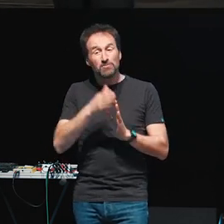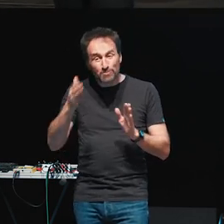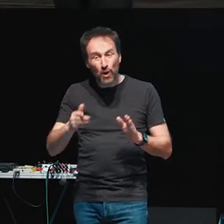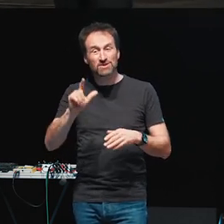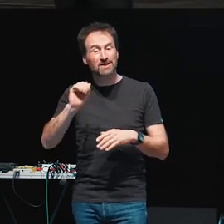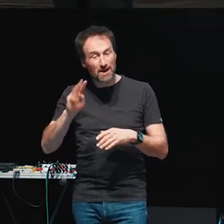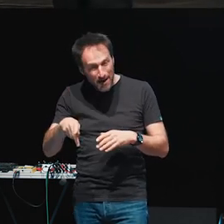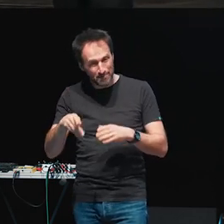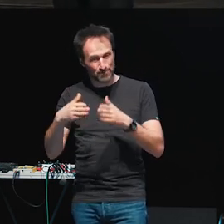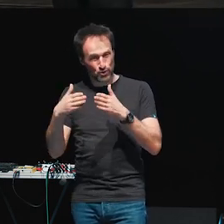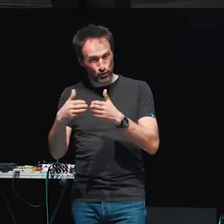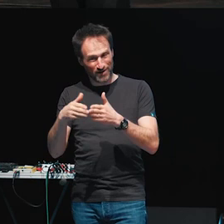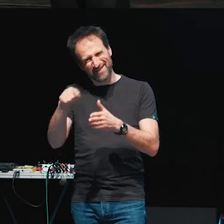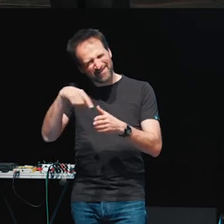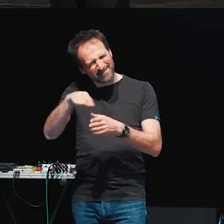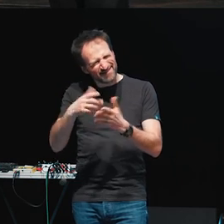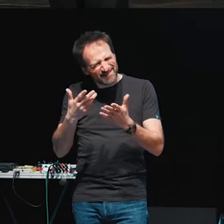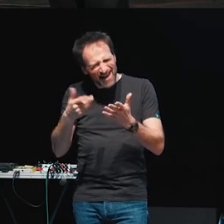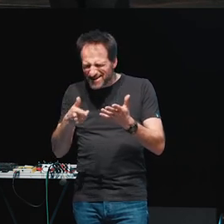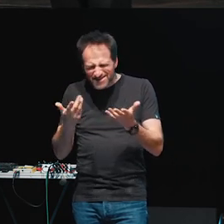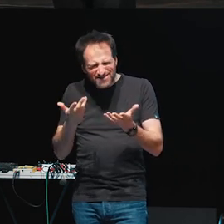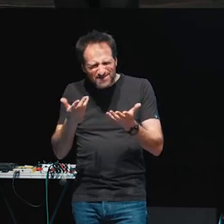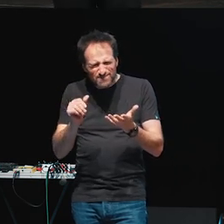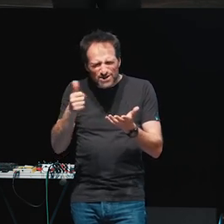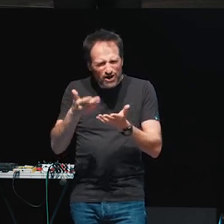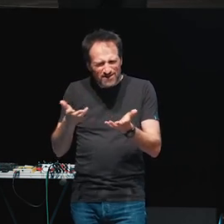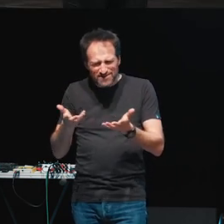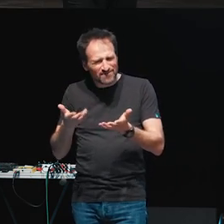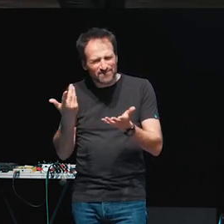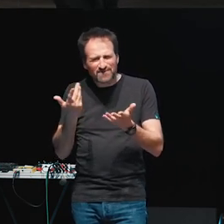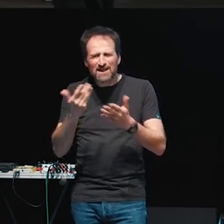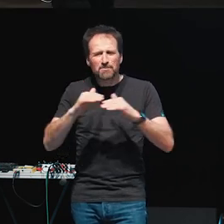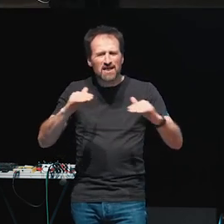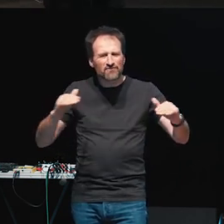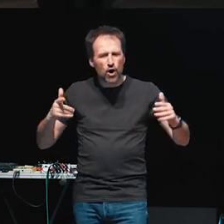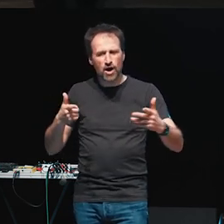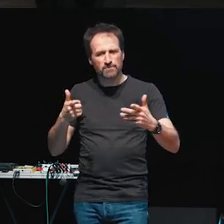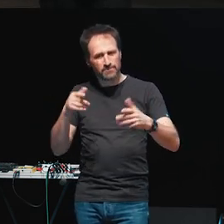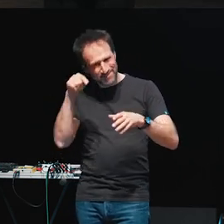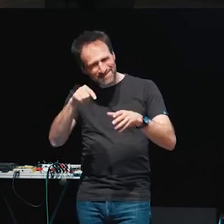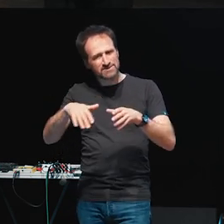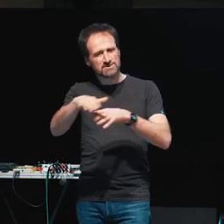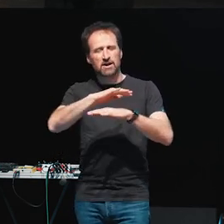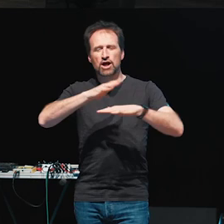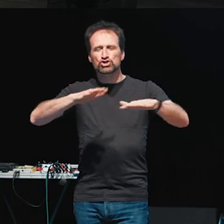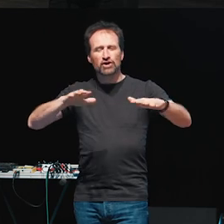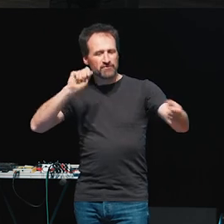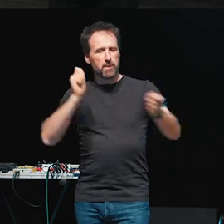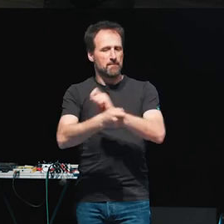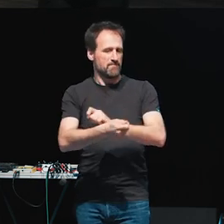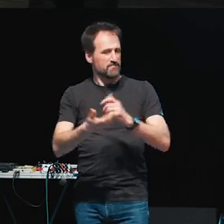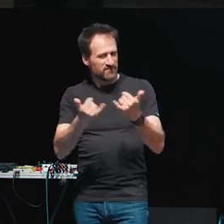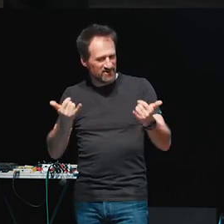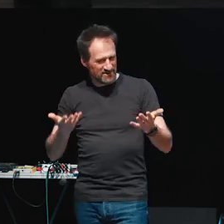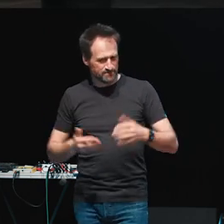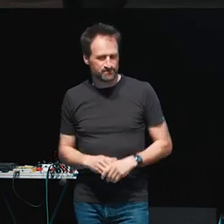the lamp era, what happened? What are the platforms that are shaking up this landscape?